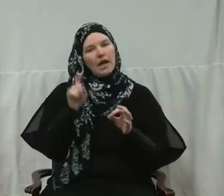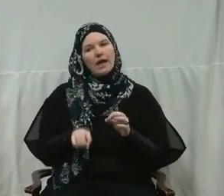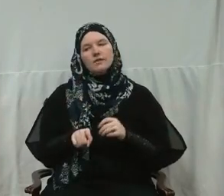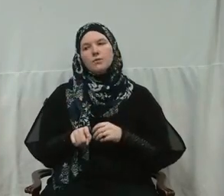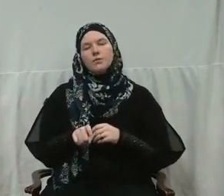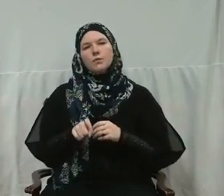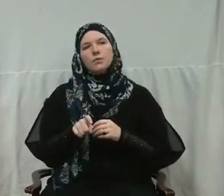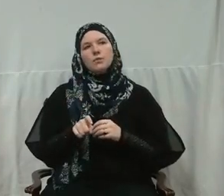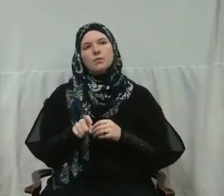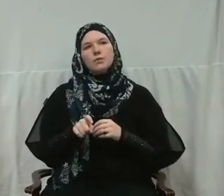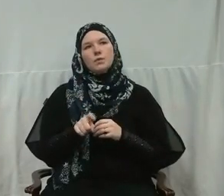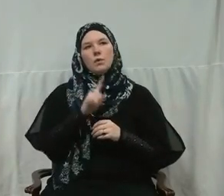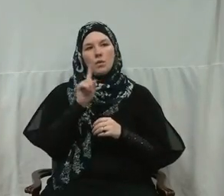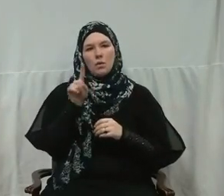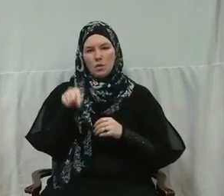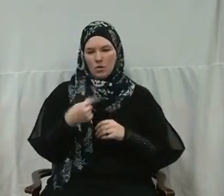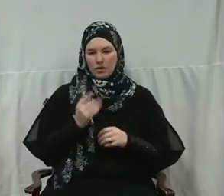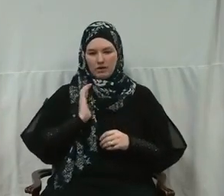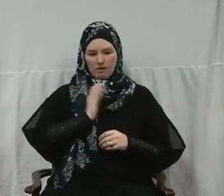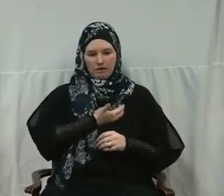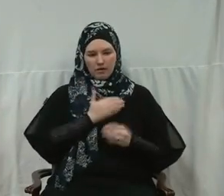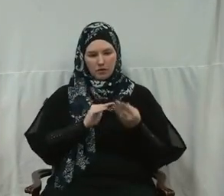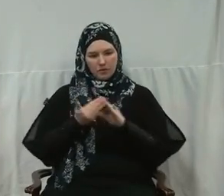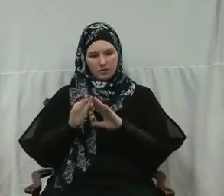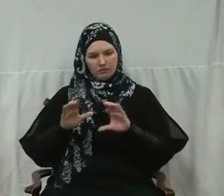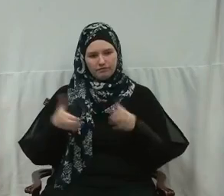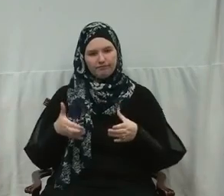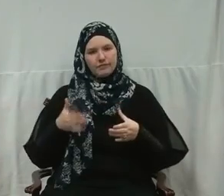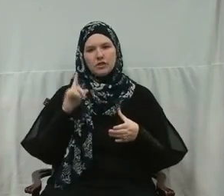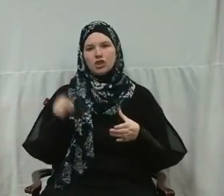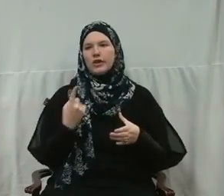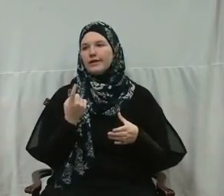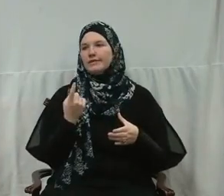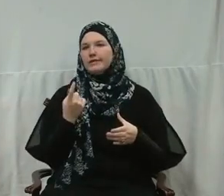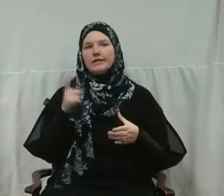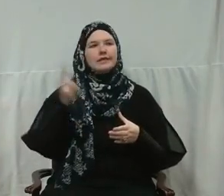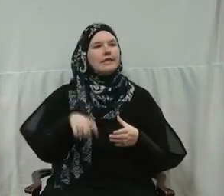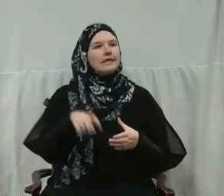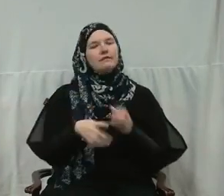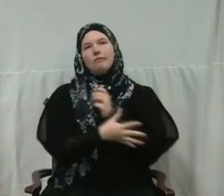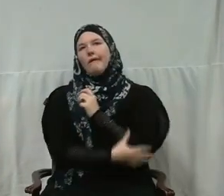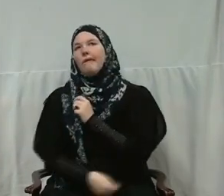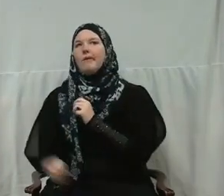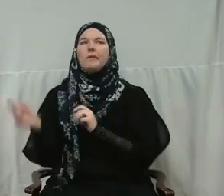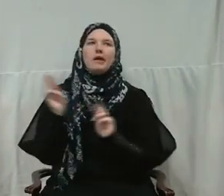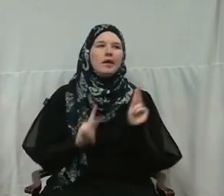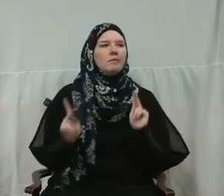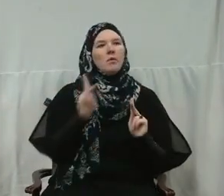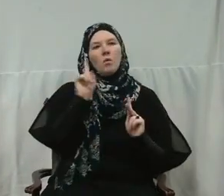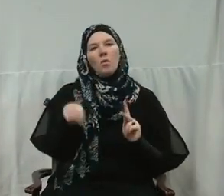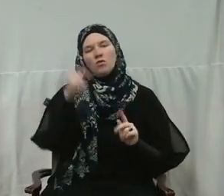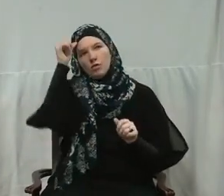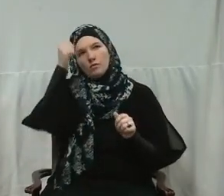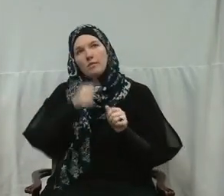beyond us looking at us as just needy, poor people who only